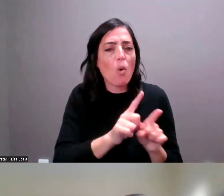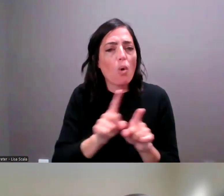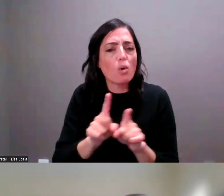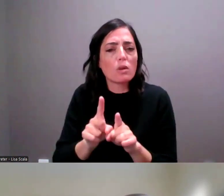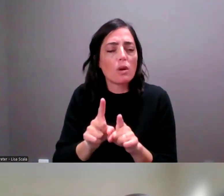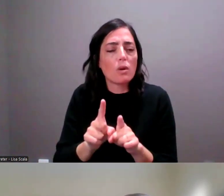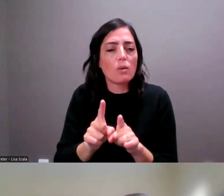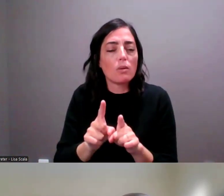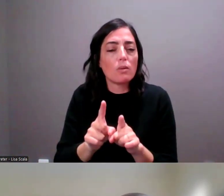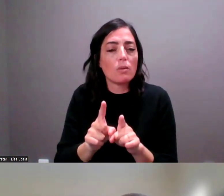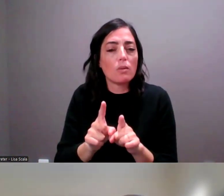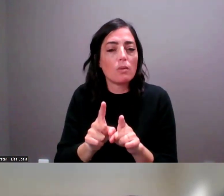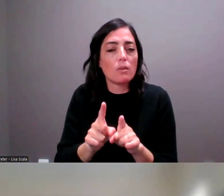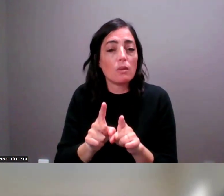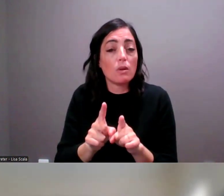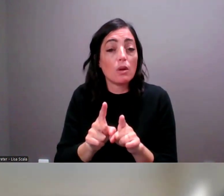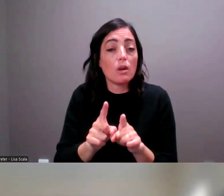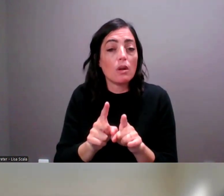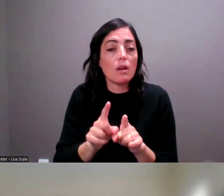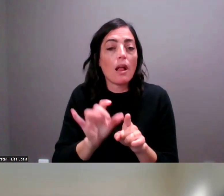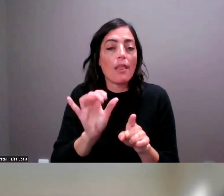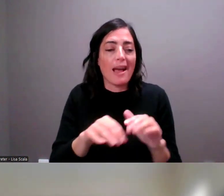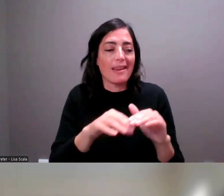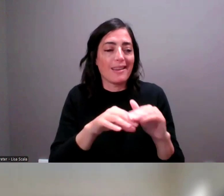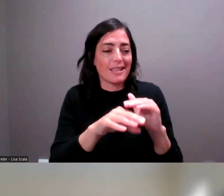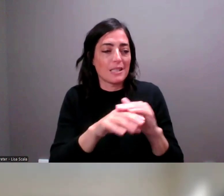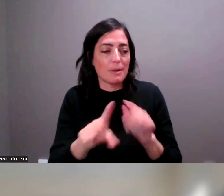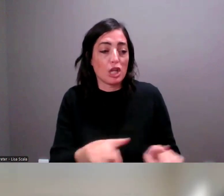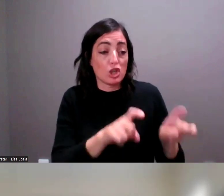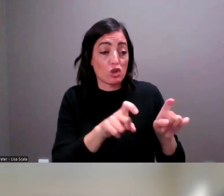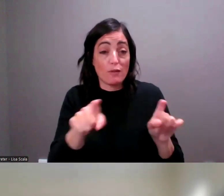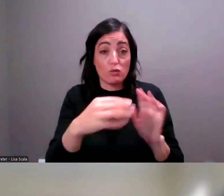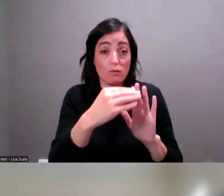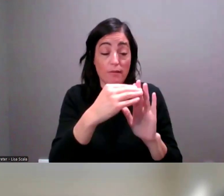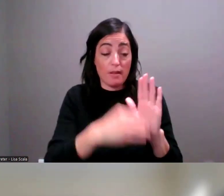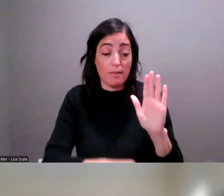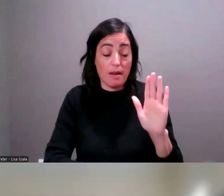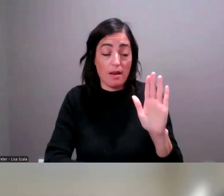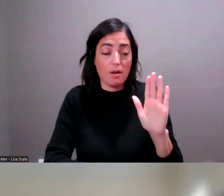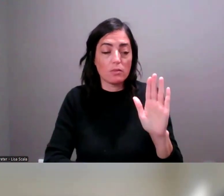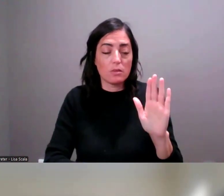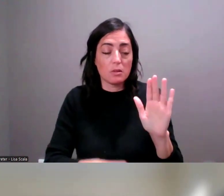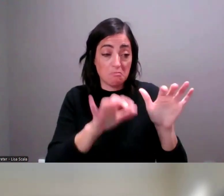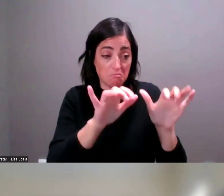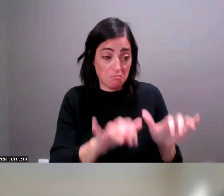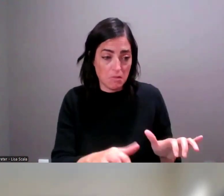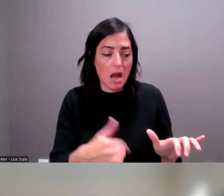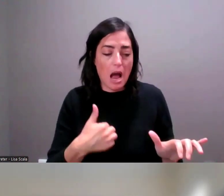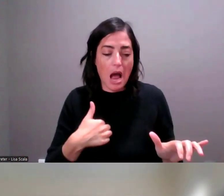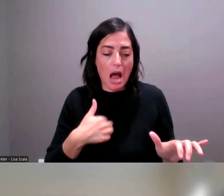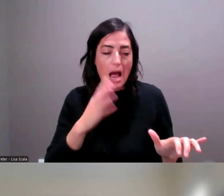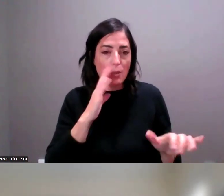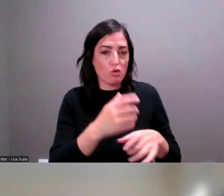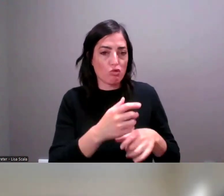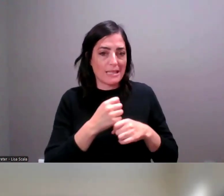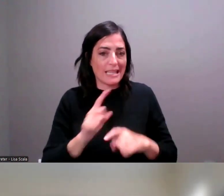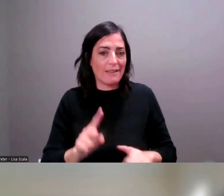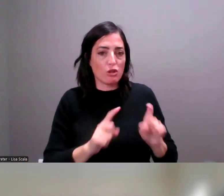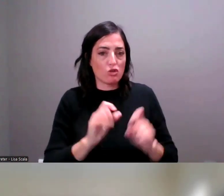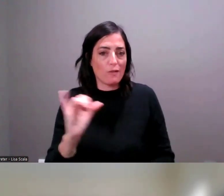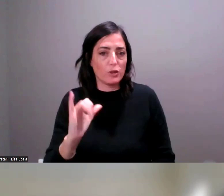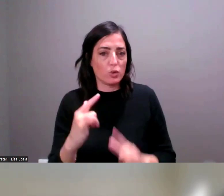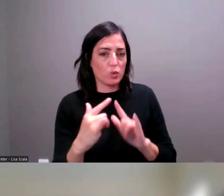also when you fill out the accessibility surveys, I will receive those